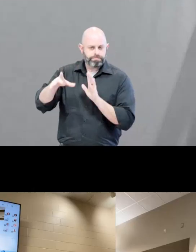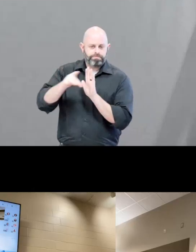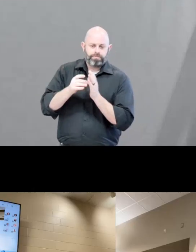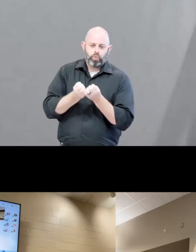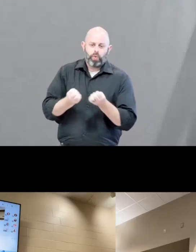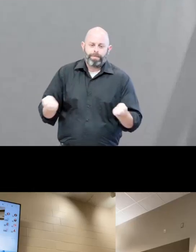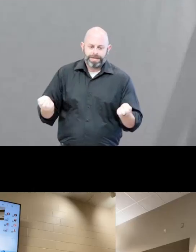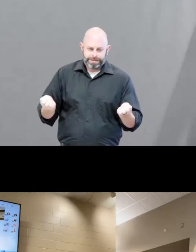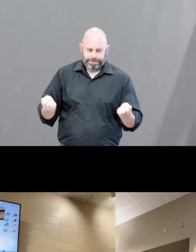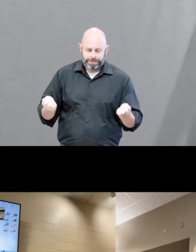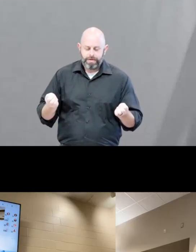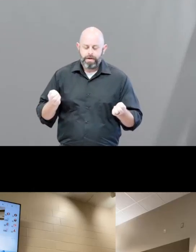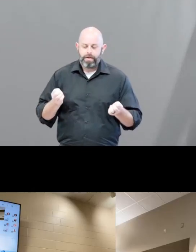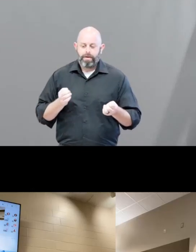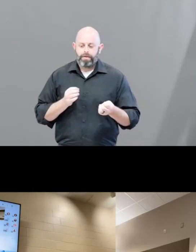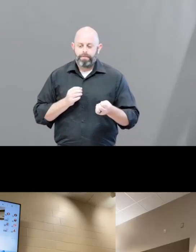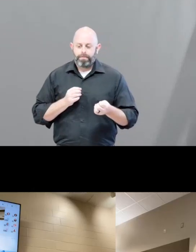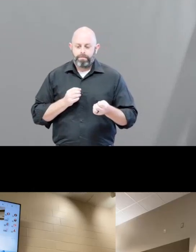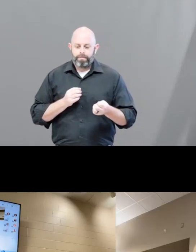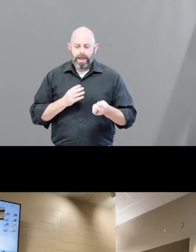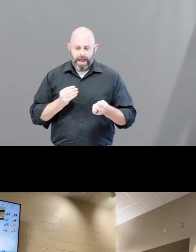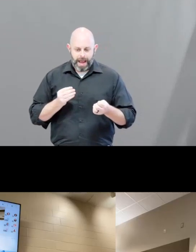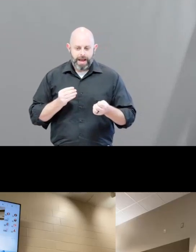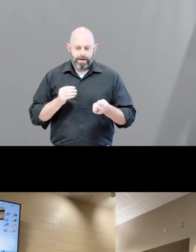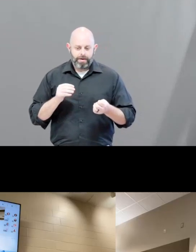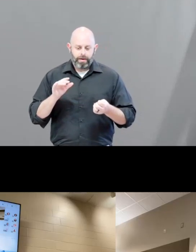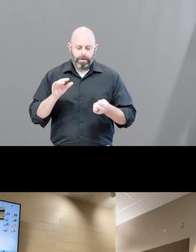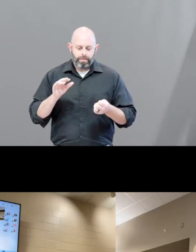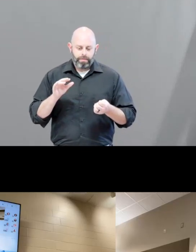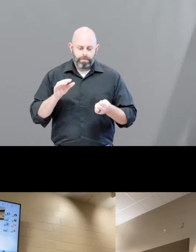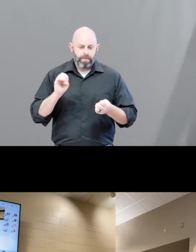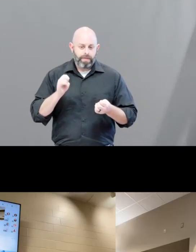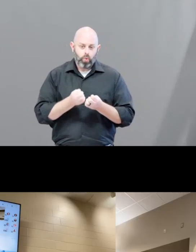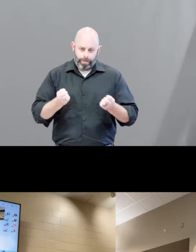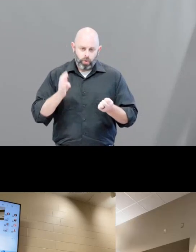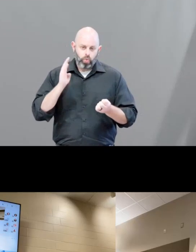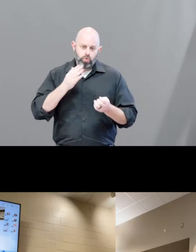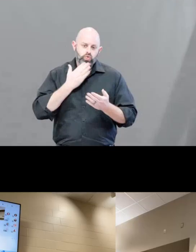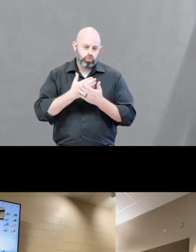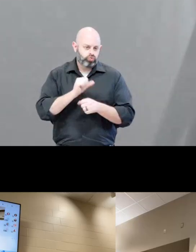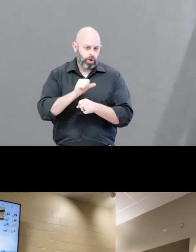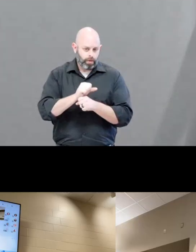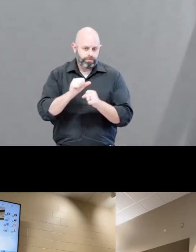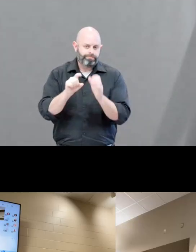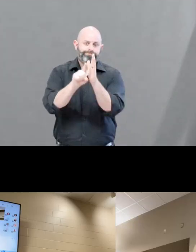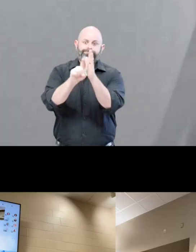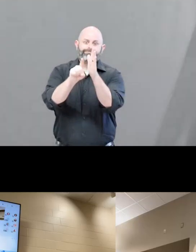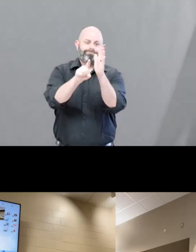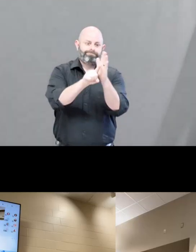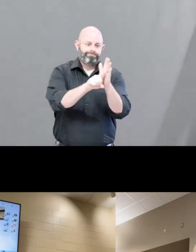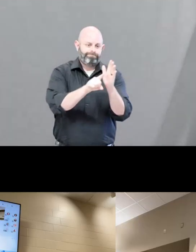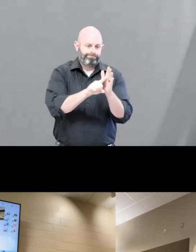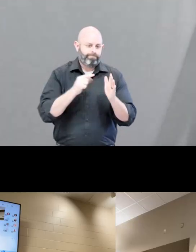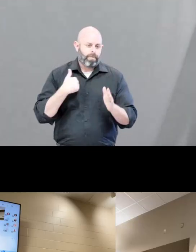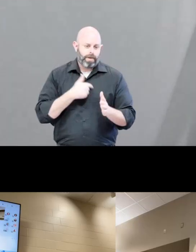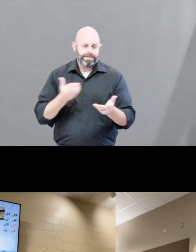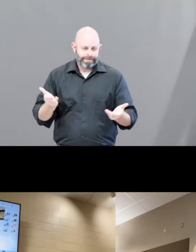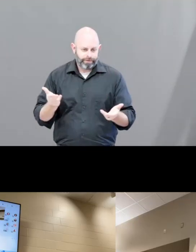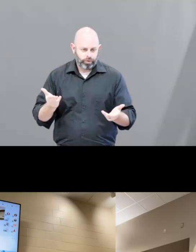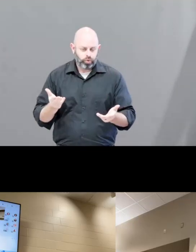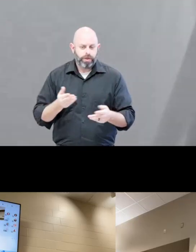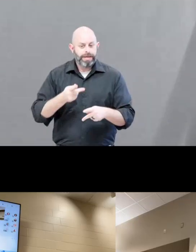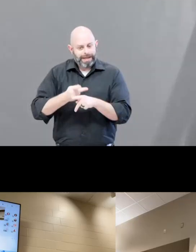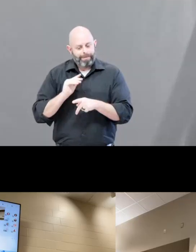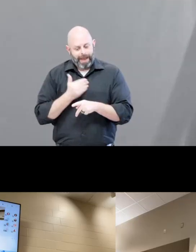equipment that they're recommending, and it would definitely do a great job for us, and keep